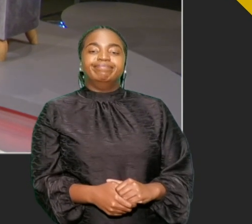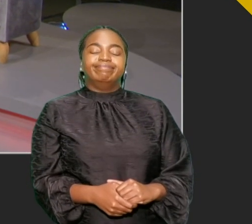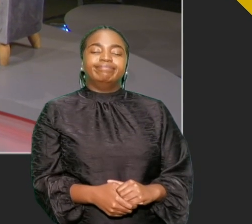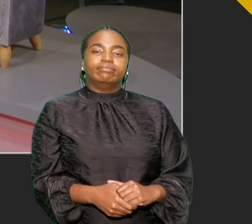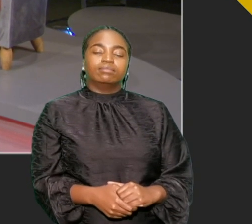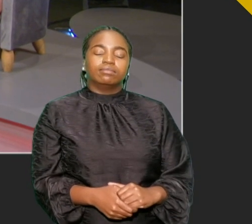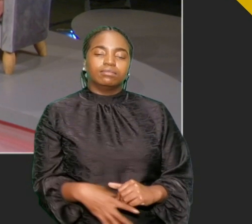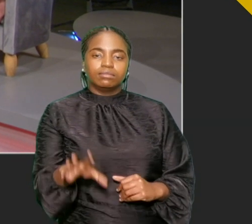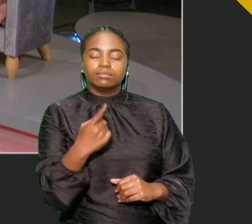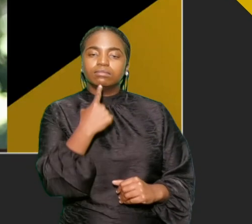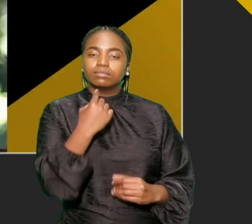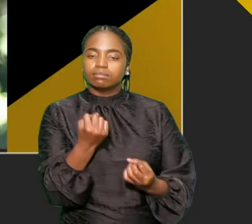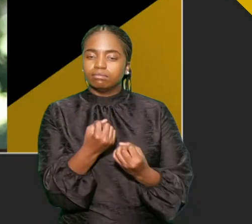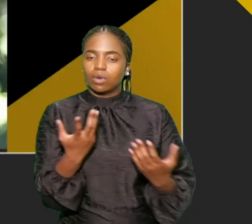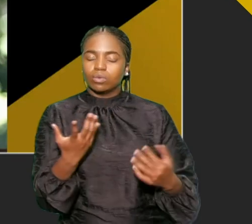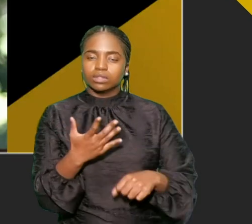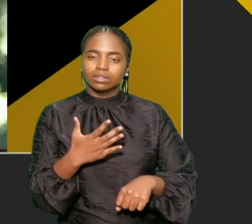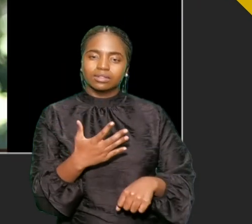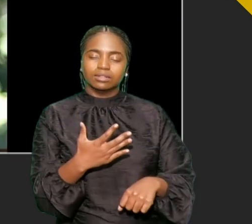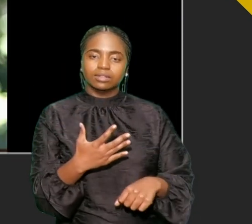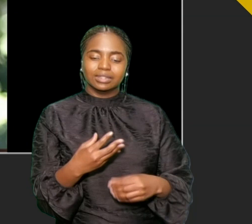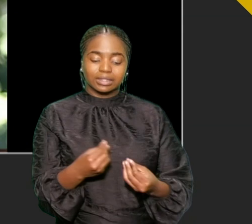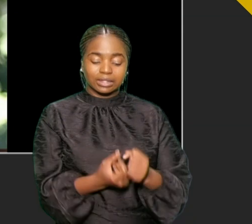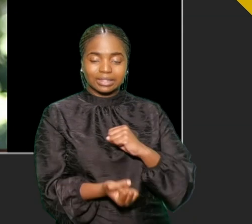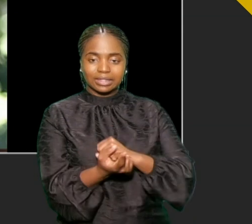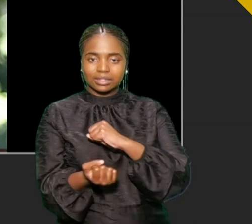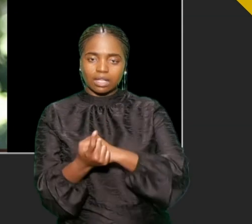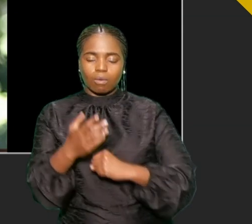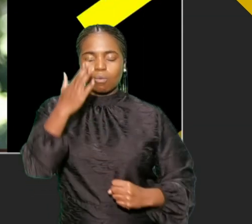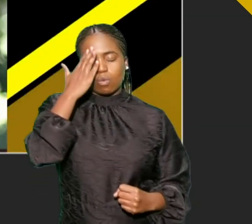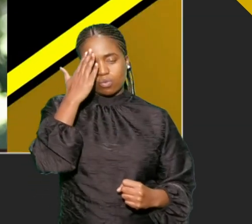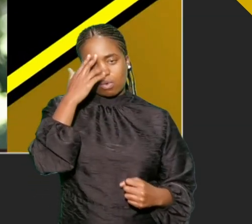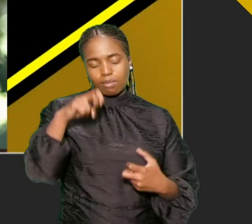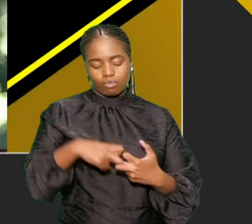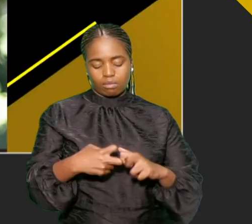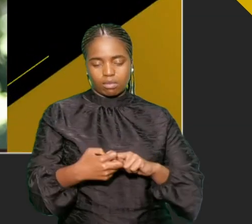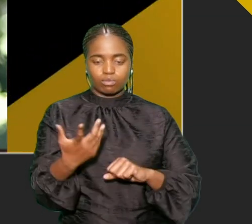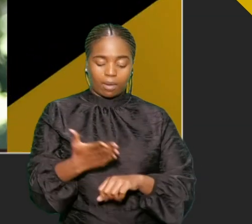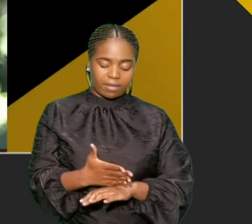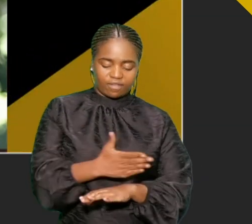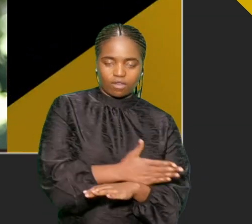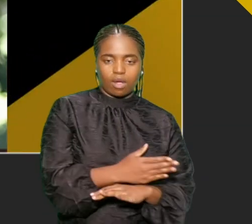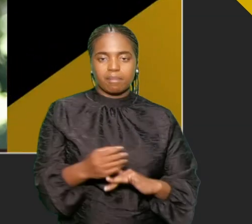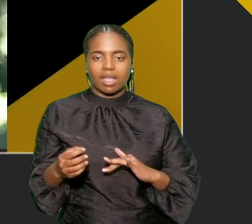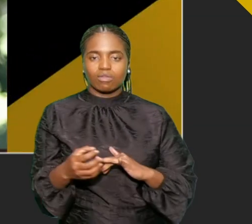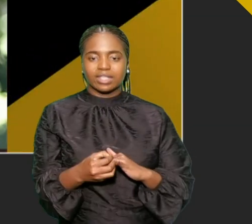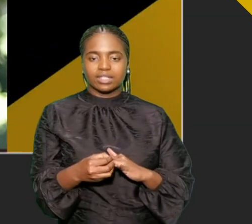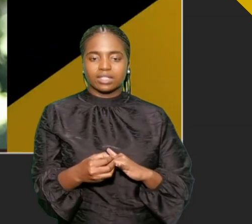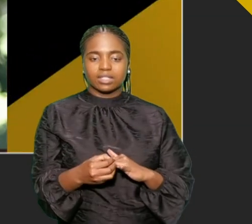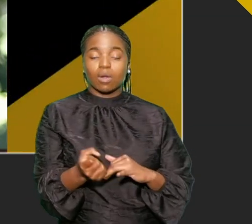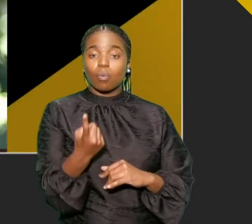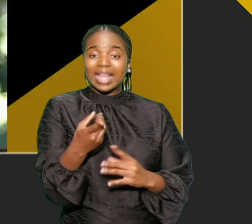I think, like I said, most of our crises were crises we were aware of prior to marriage. So the only thing